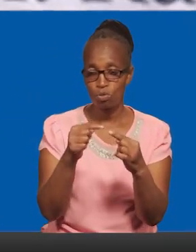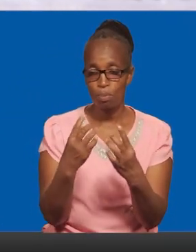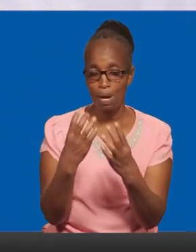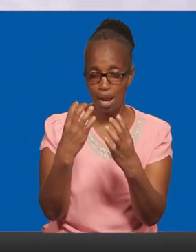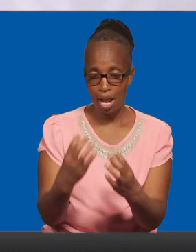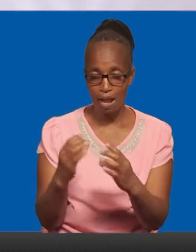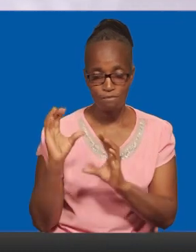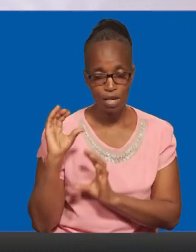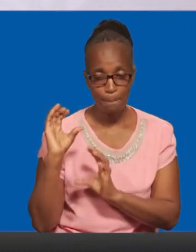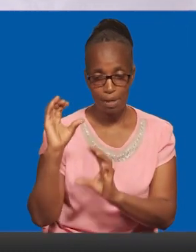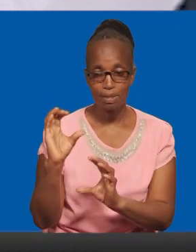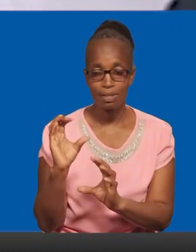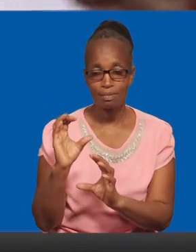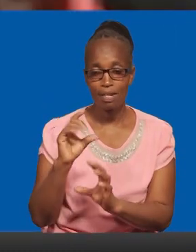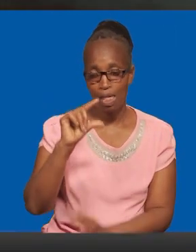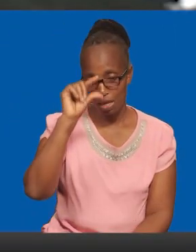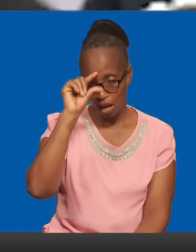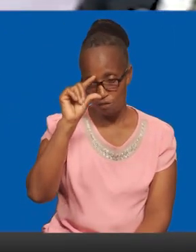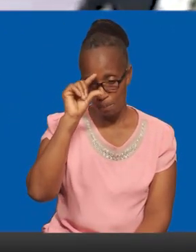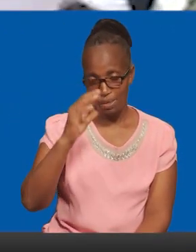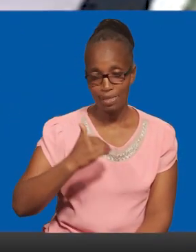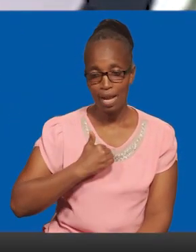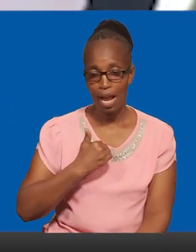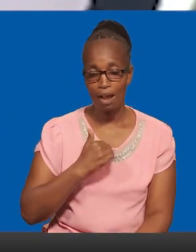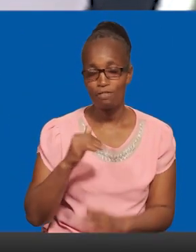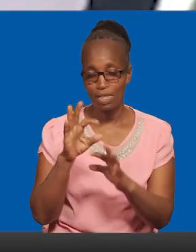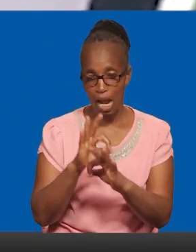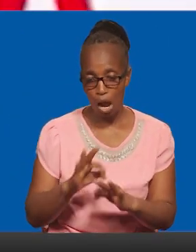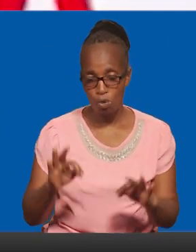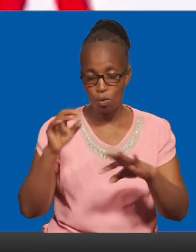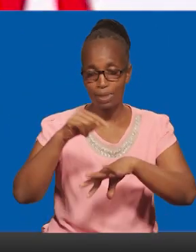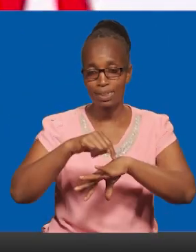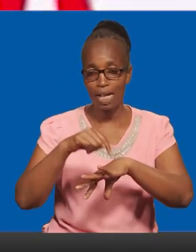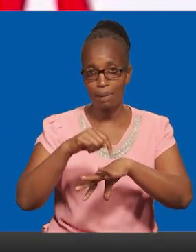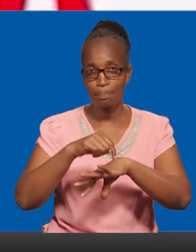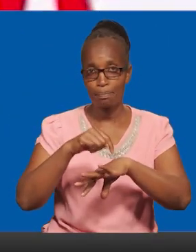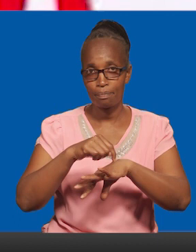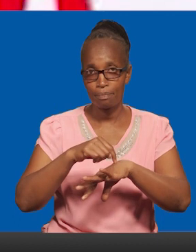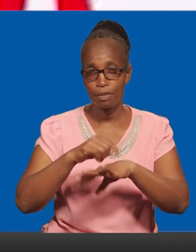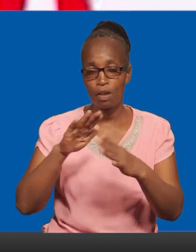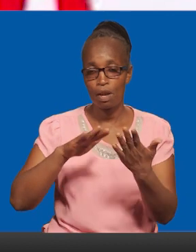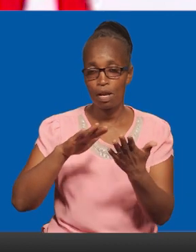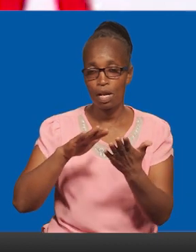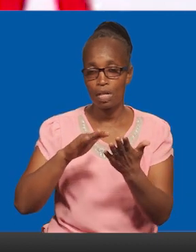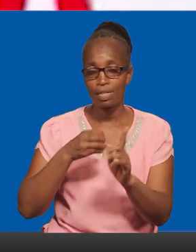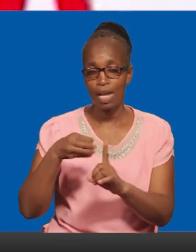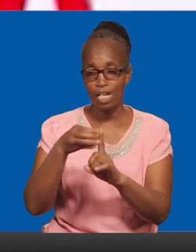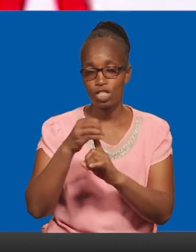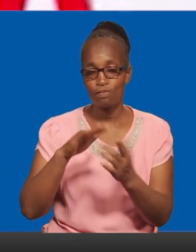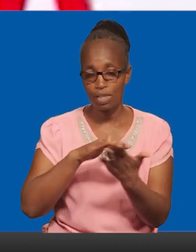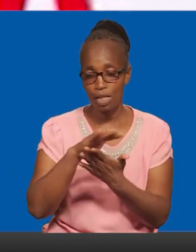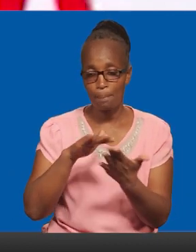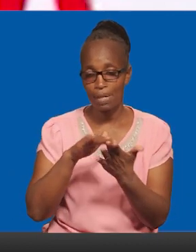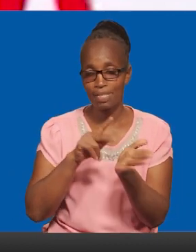ambao unaendelea kuwa mzigo mkubwa kwa Wakenya. I know the country is taking a wrong turn when workers take